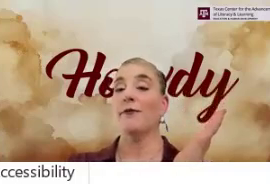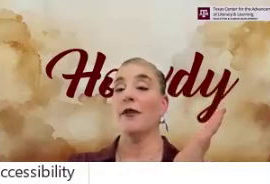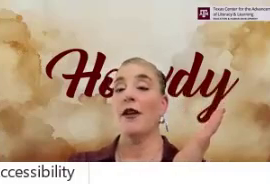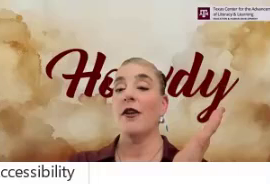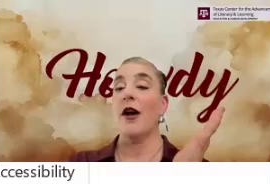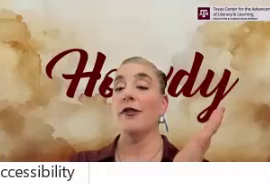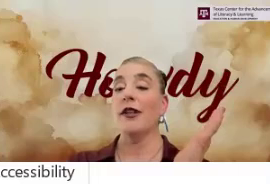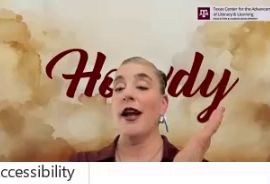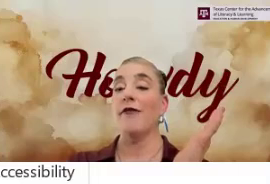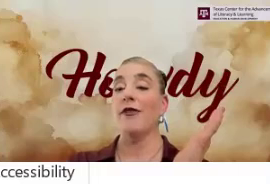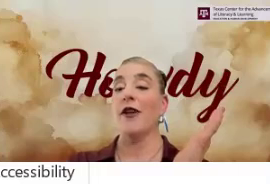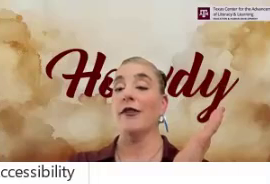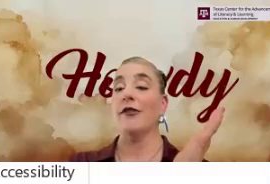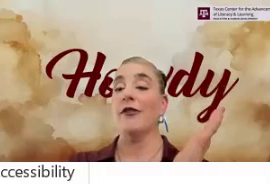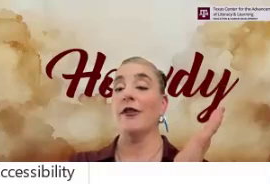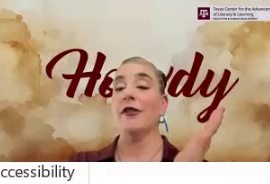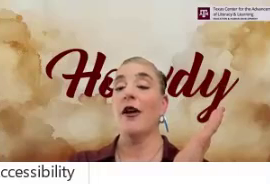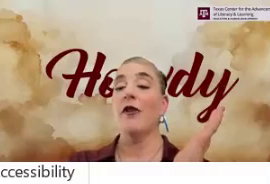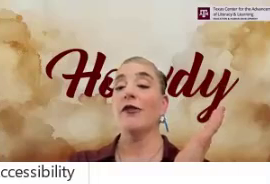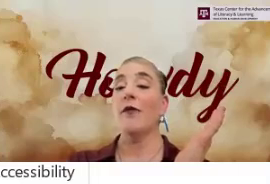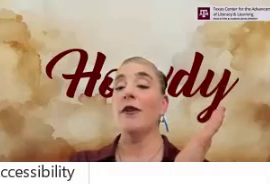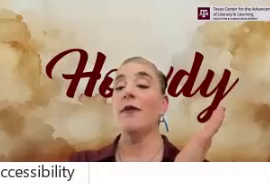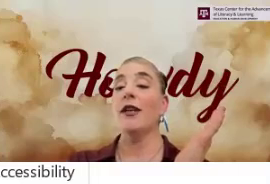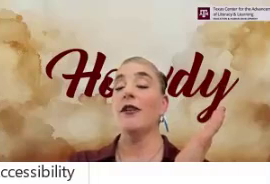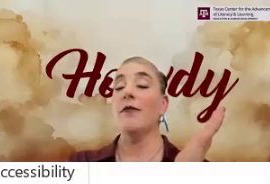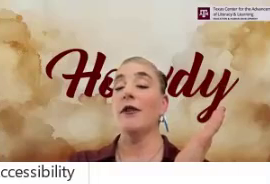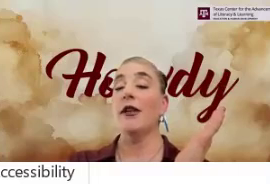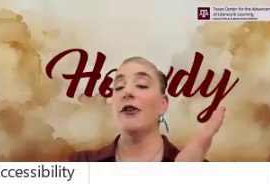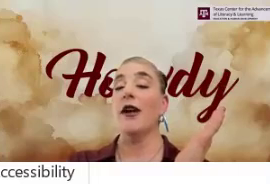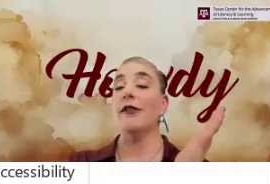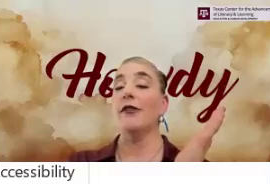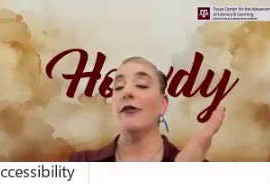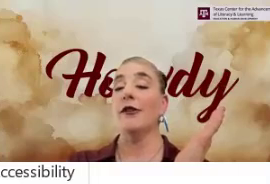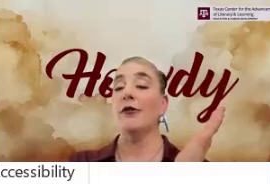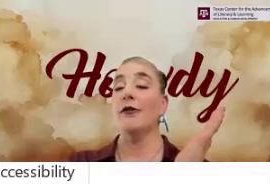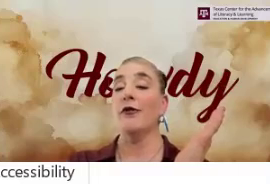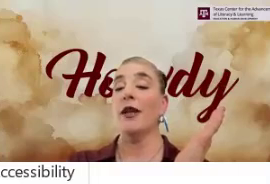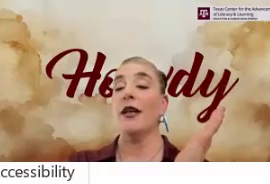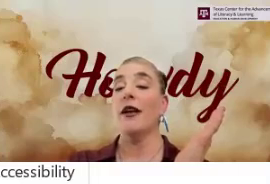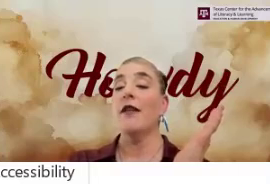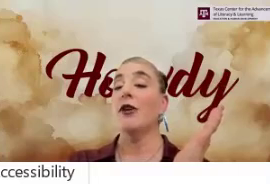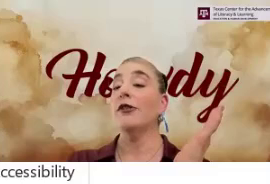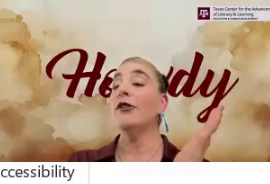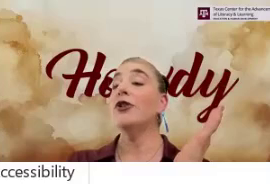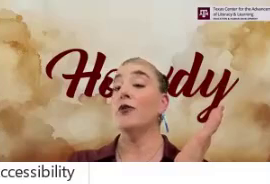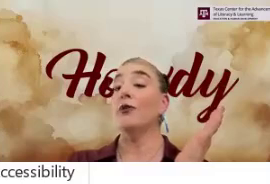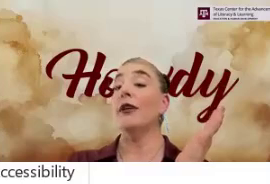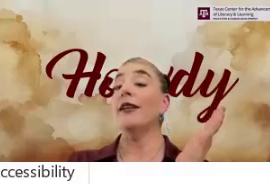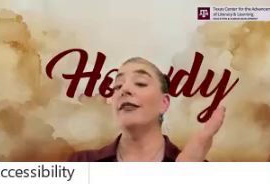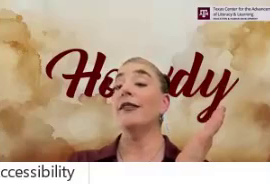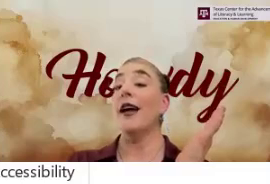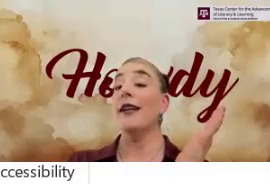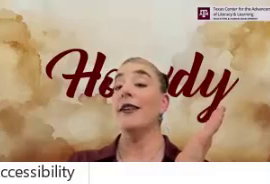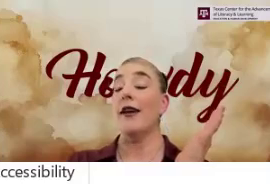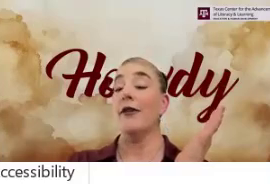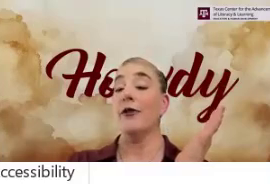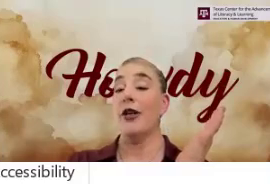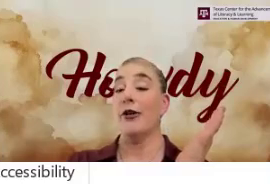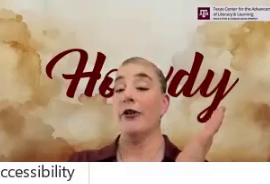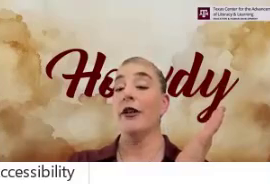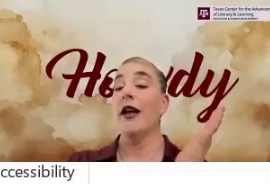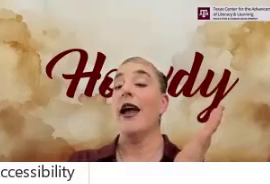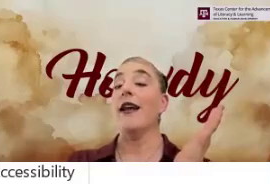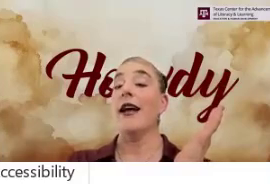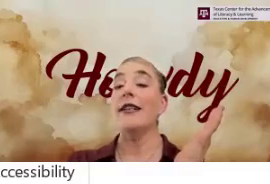So I was going to have you guys do this. So I'm going to let you guys do this one for me. There's a duplicate side